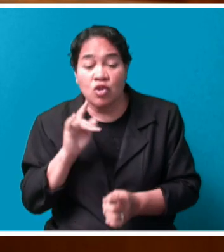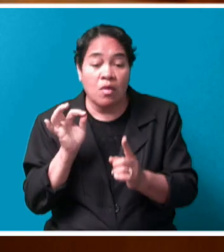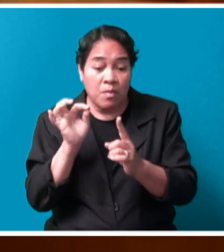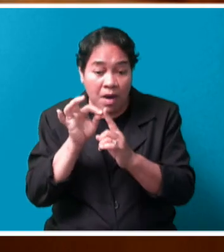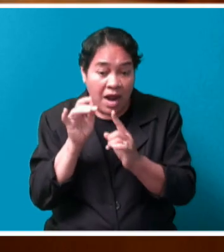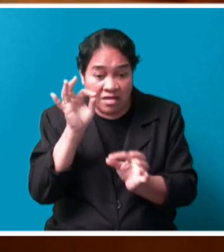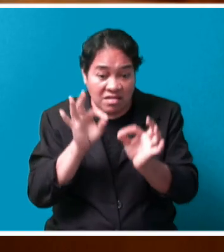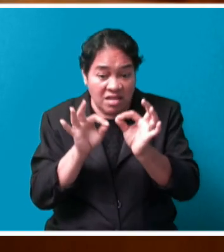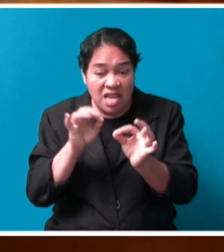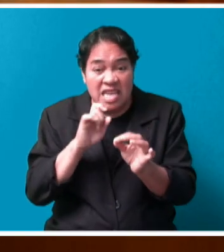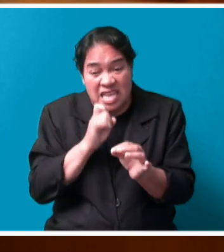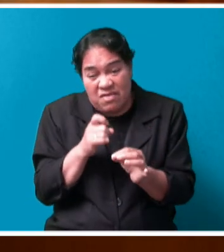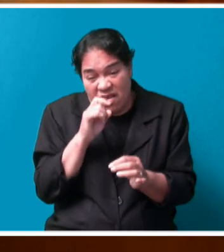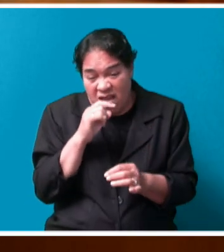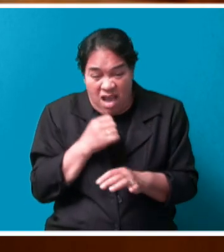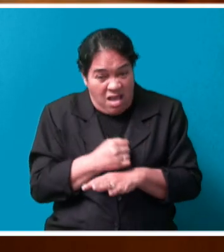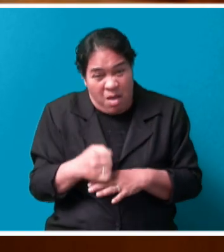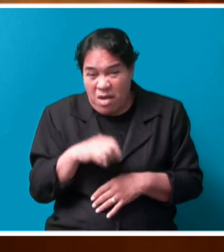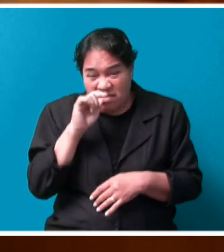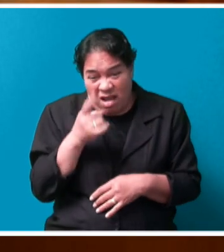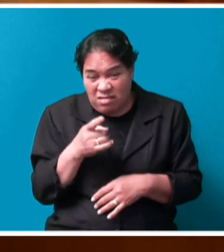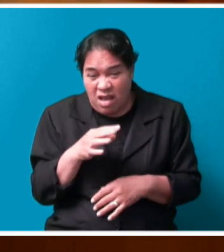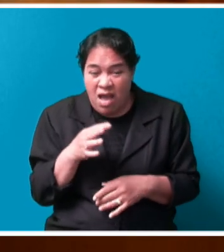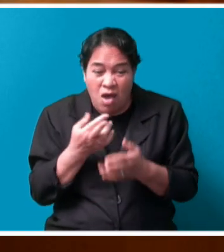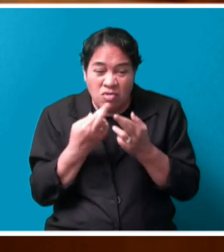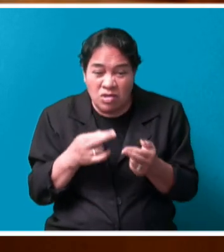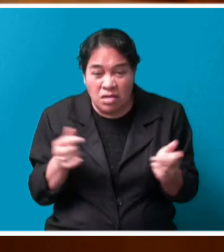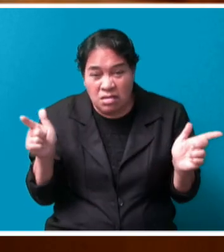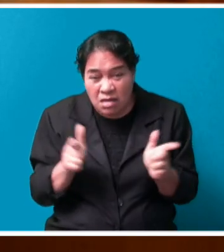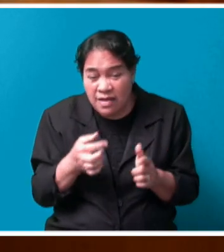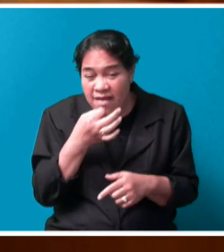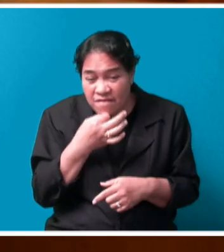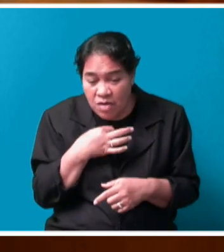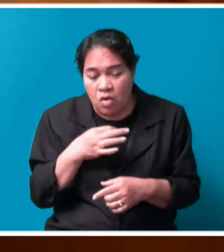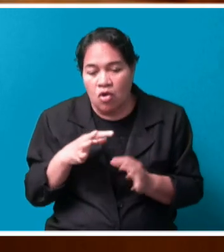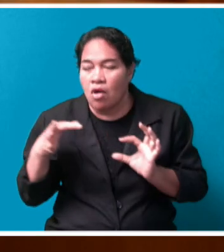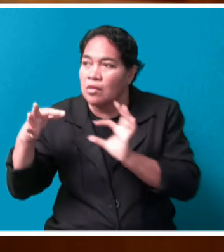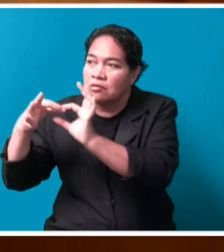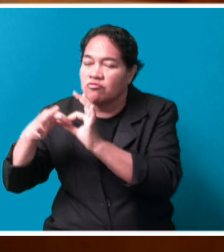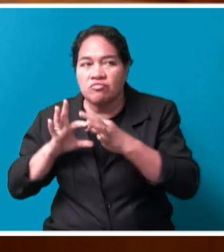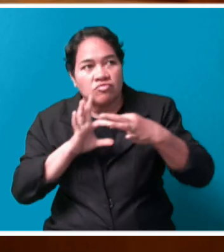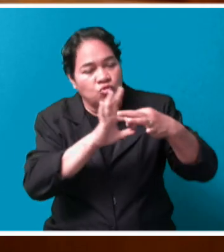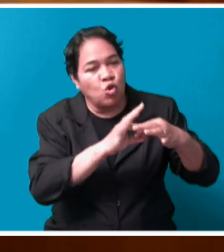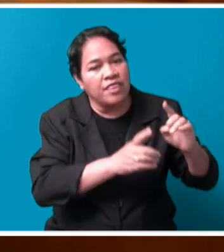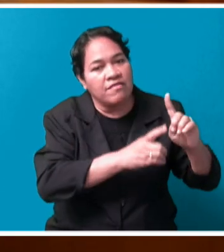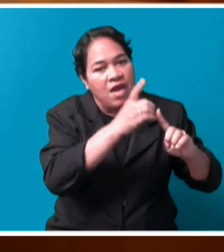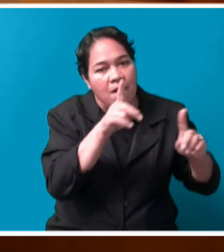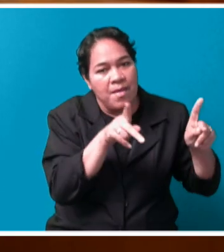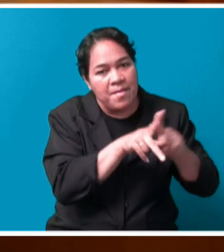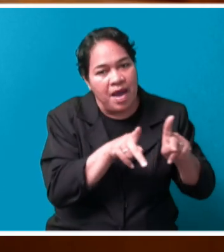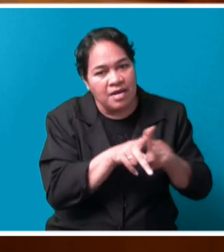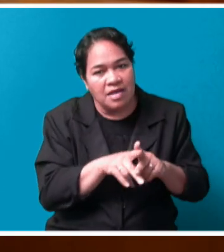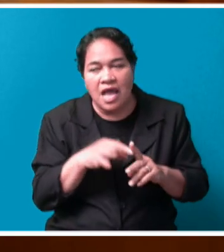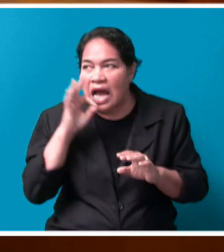cannot be accommodated within government available resources, government continues to engage development partners and other financing